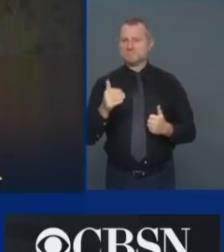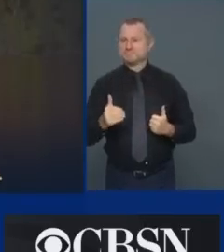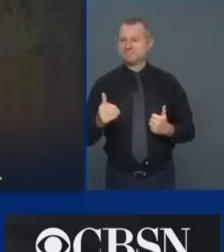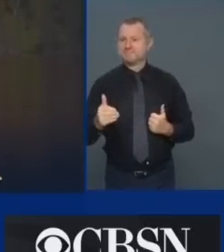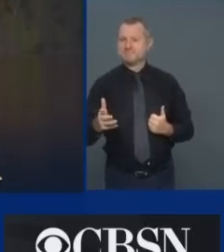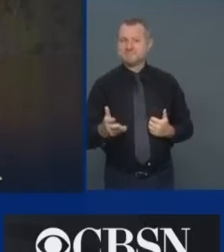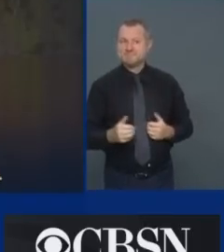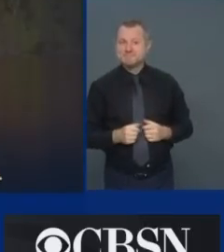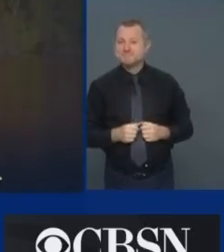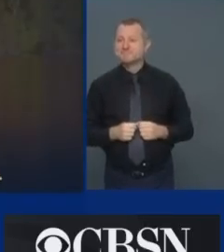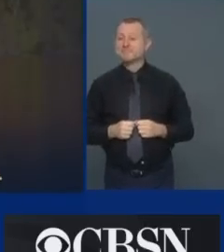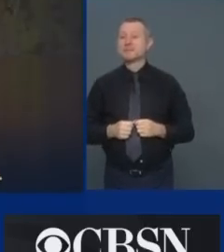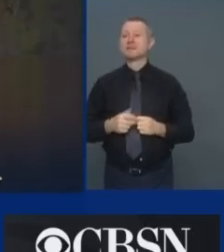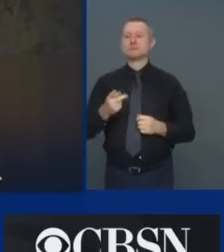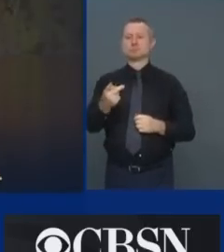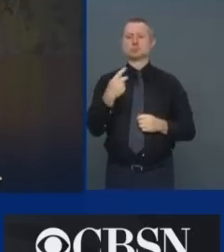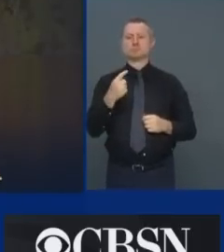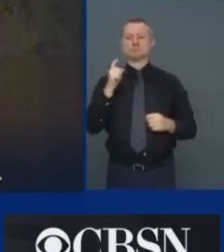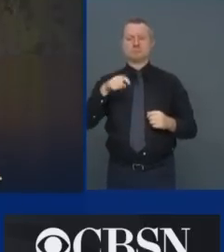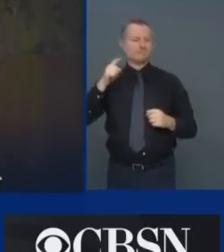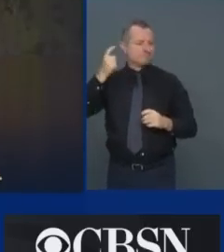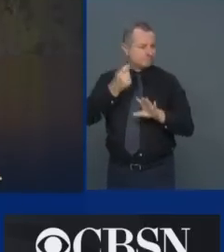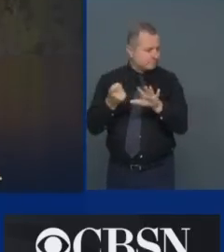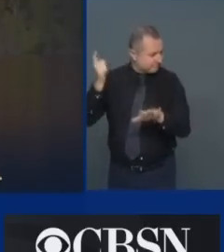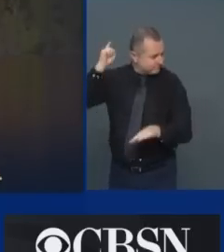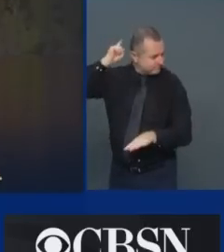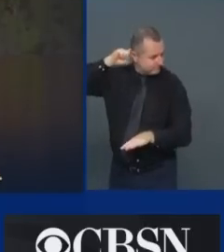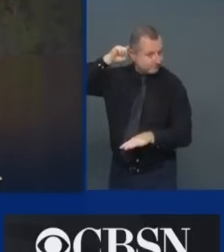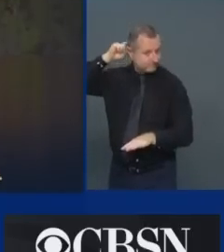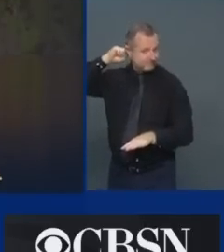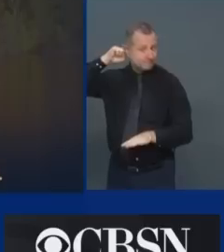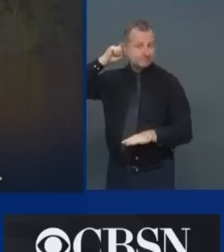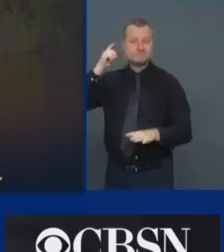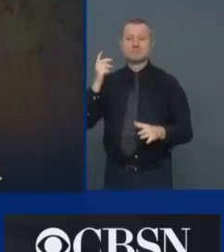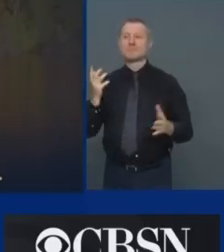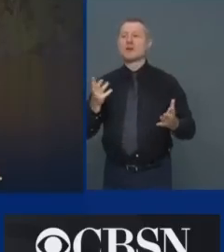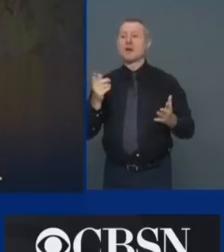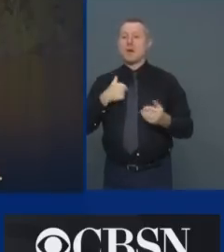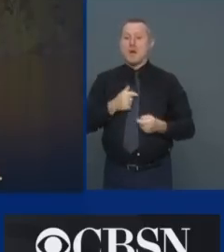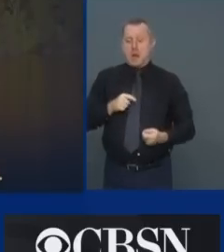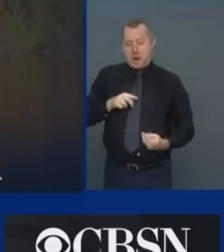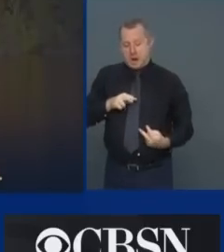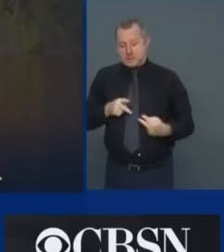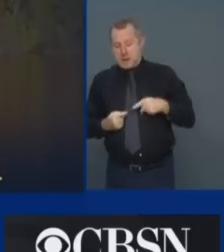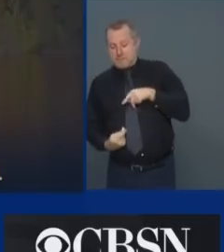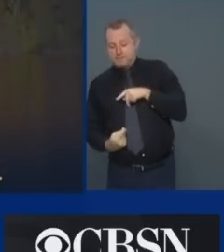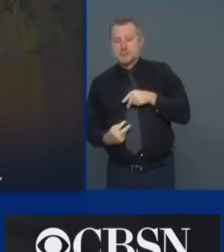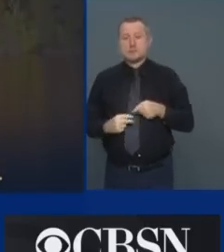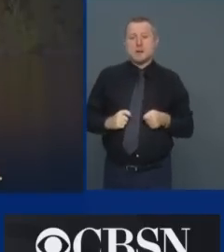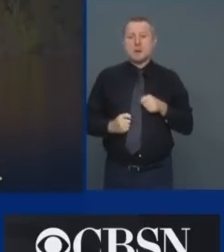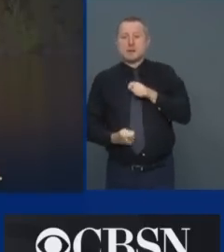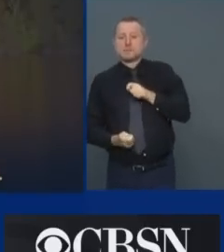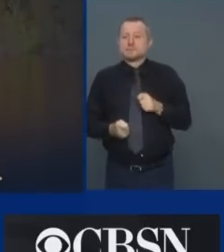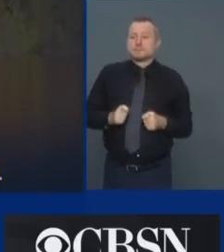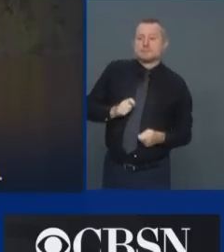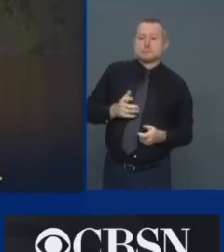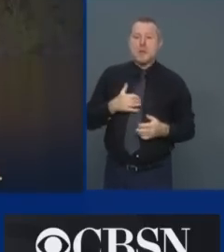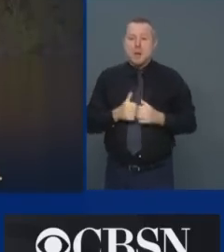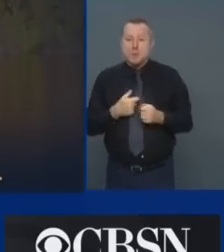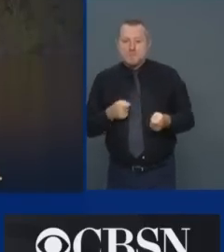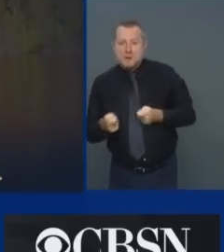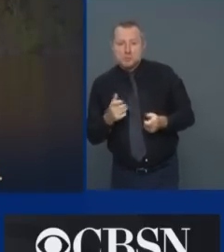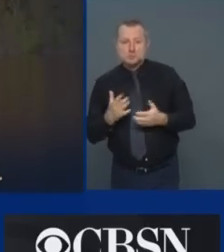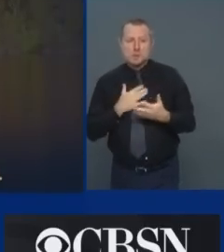And we have to be aware of it, and we have to then adapt our management and our priorities to the